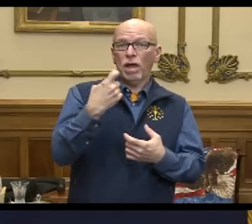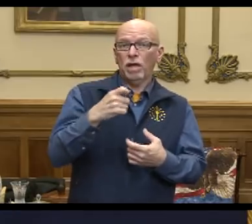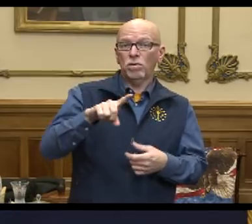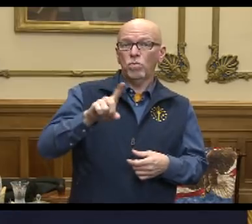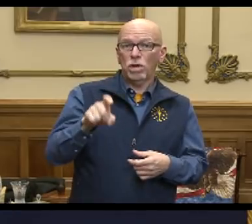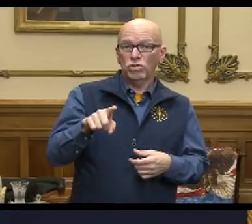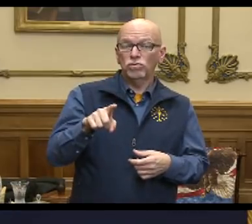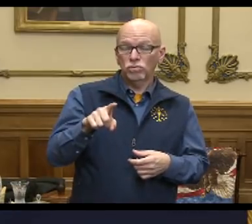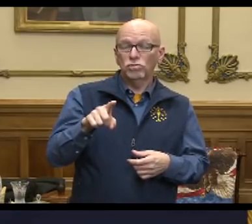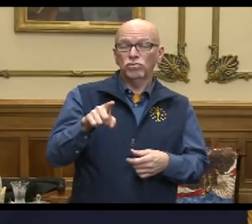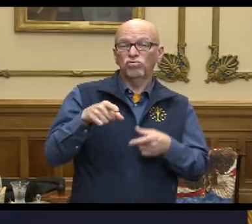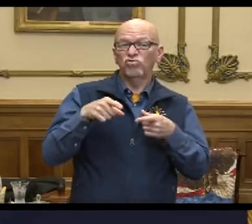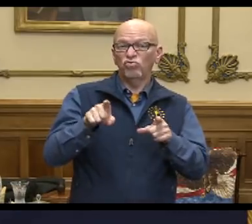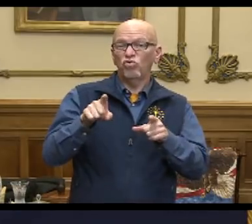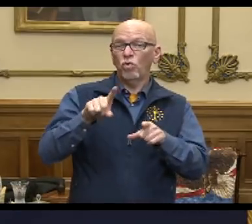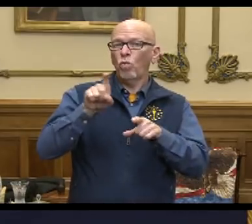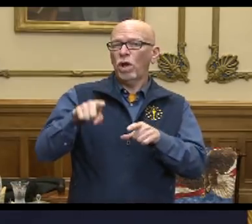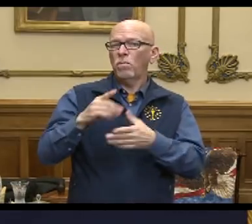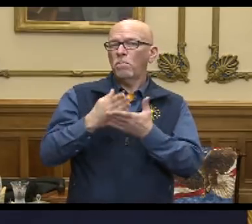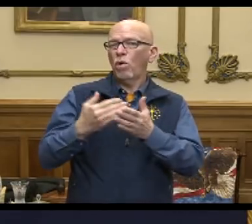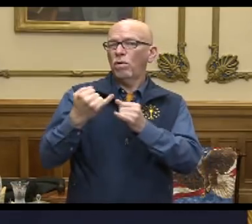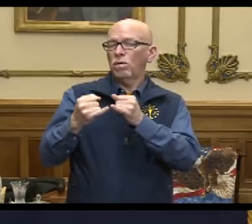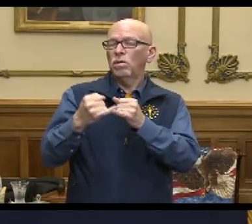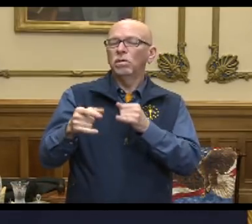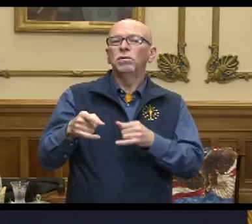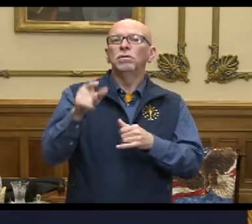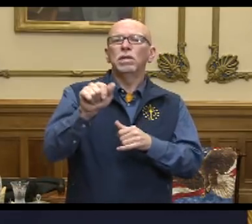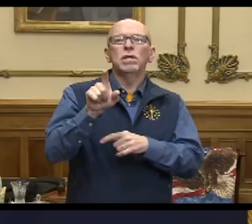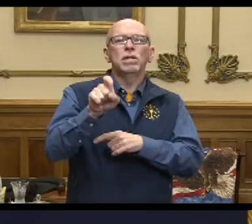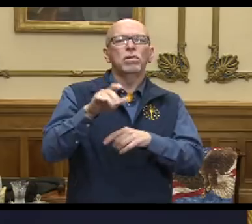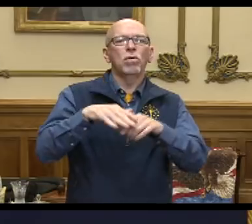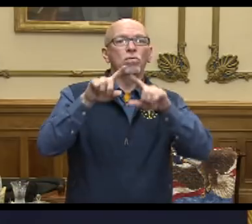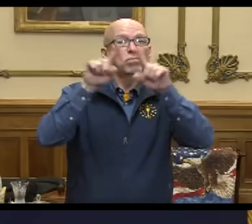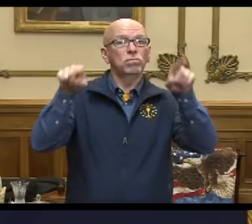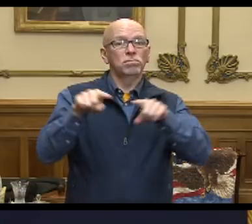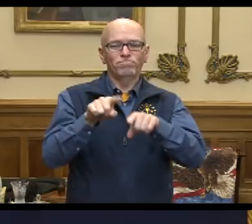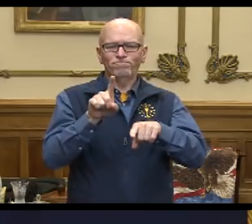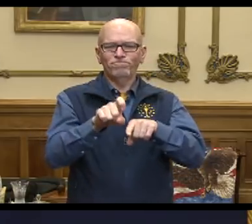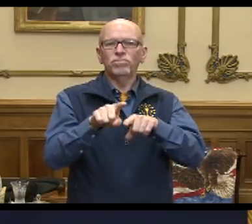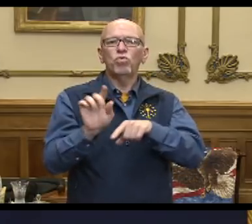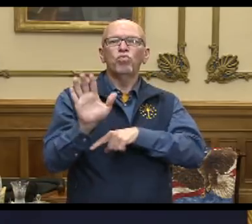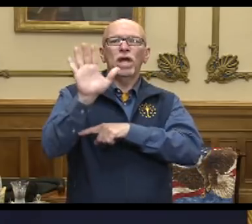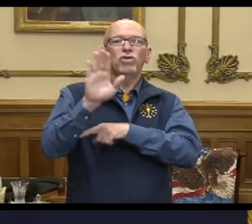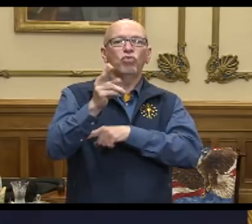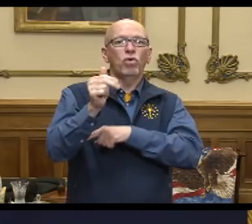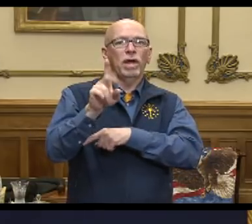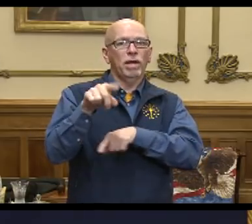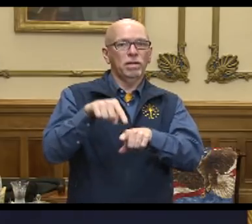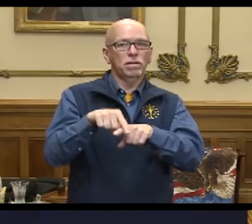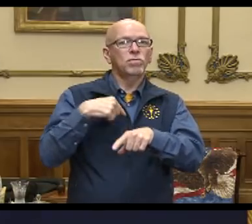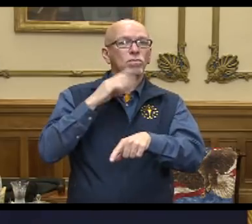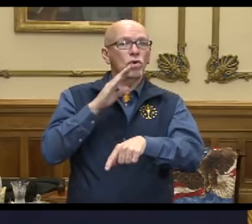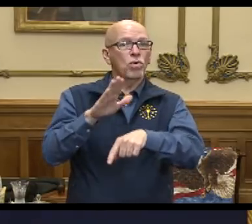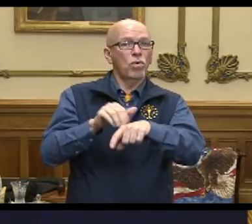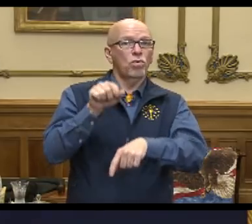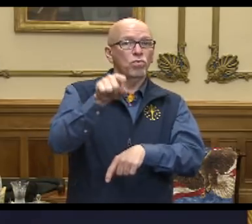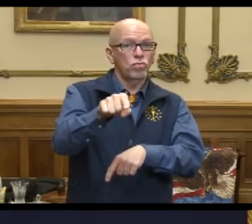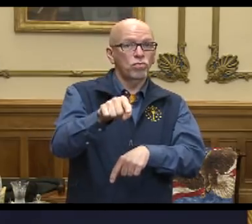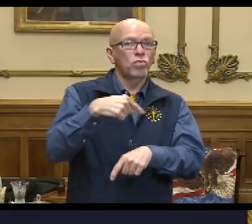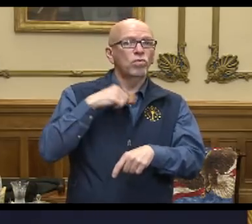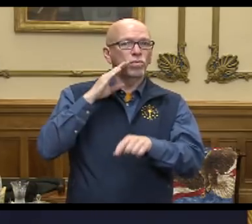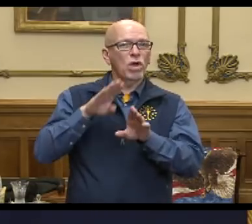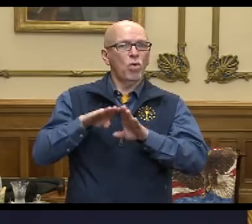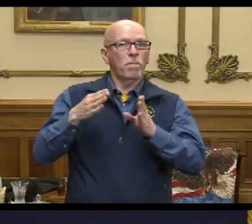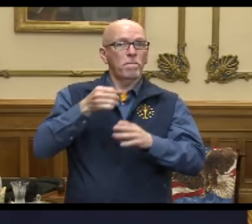a question during the Q&A portion, you can click the Raise Your Hand button. When you are called upon, we will unmute